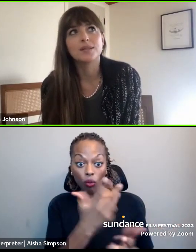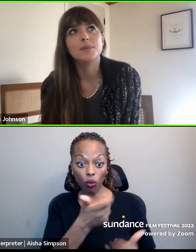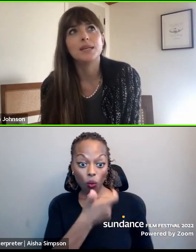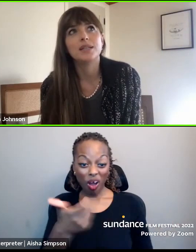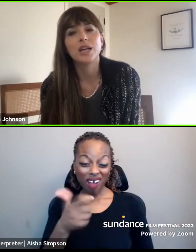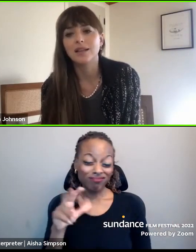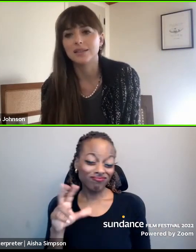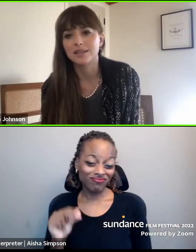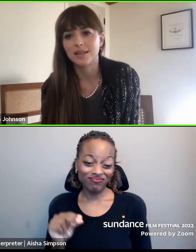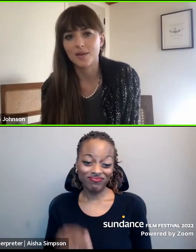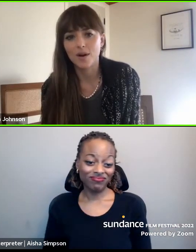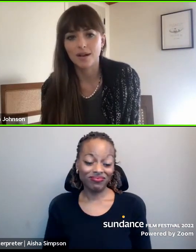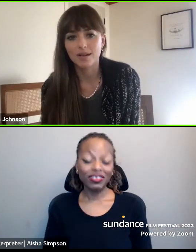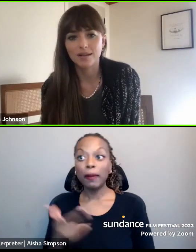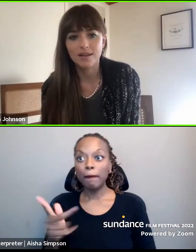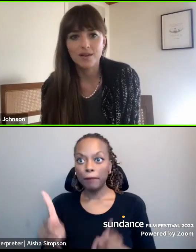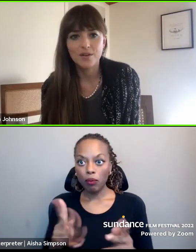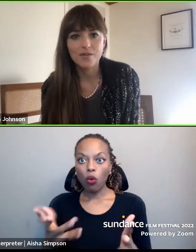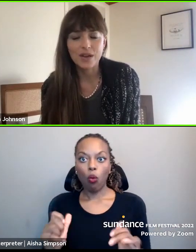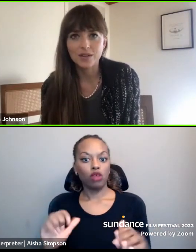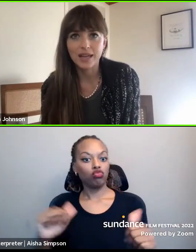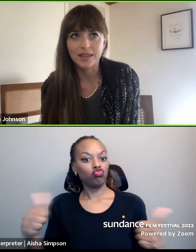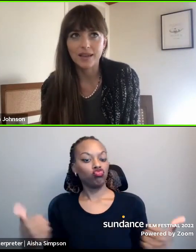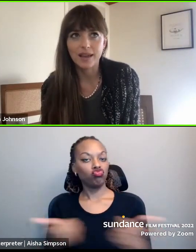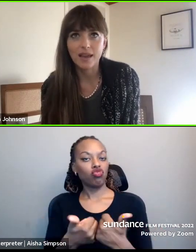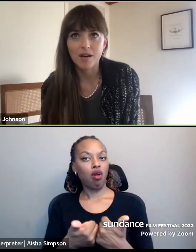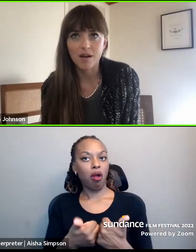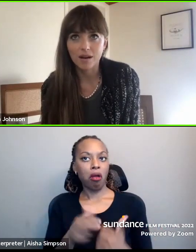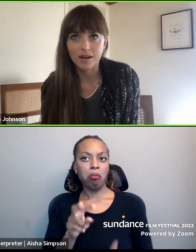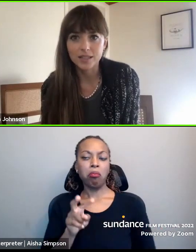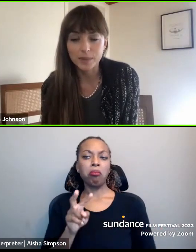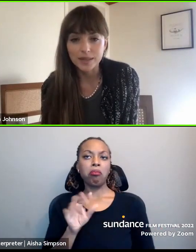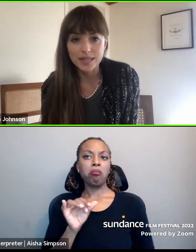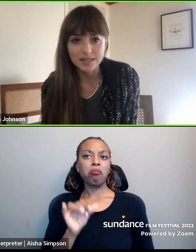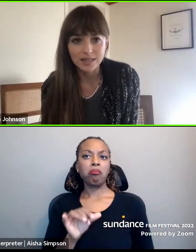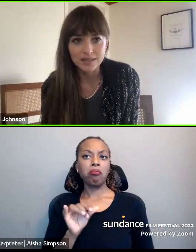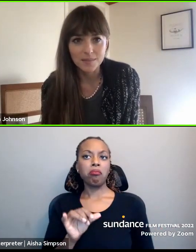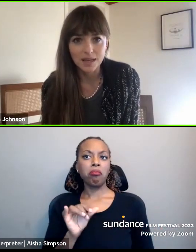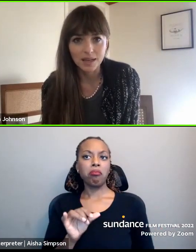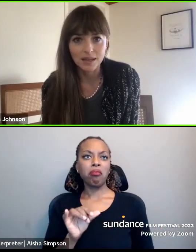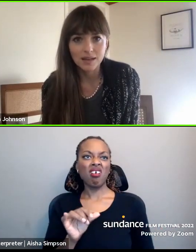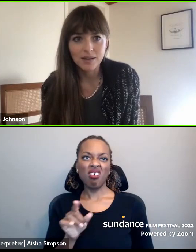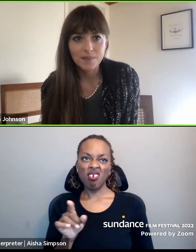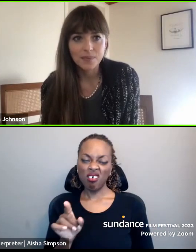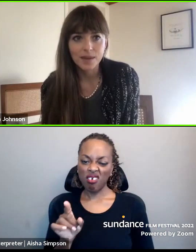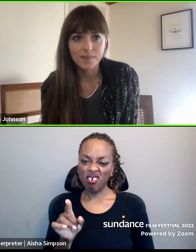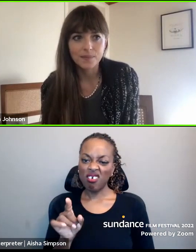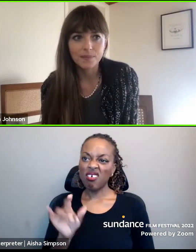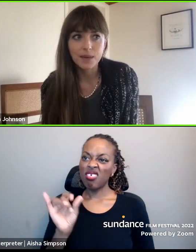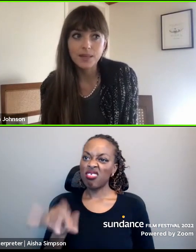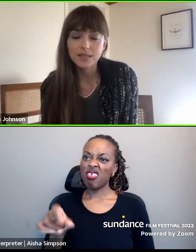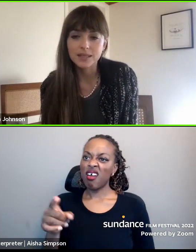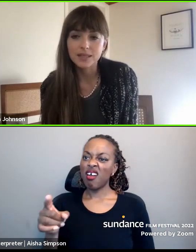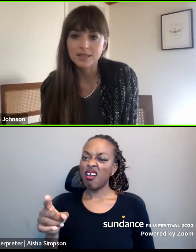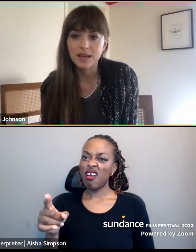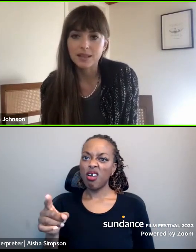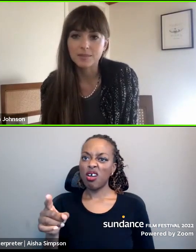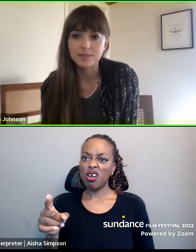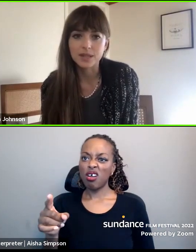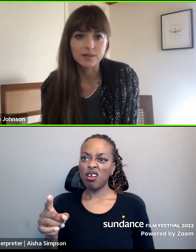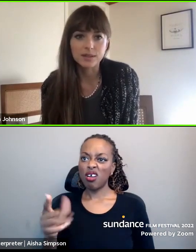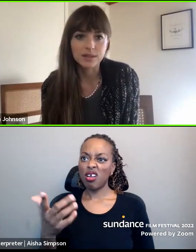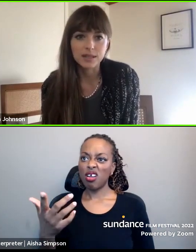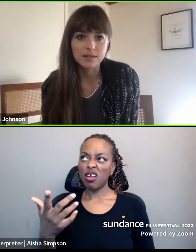people want to be challenged, and they want to feel like they are experiencing something that maybe exists